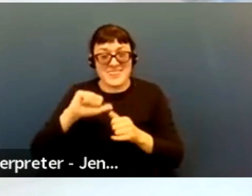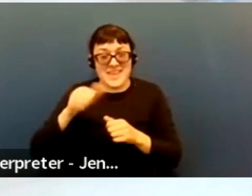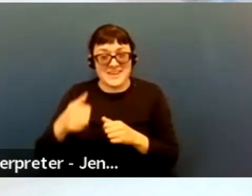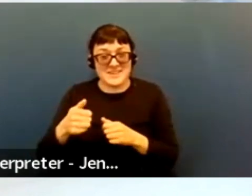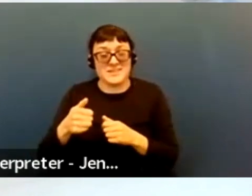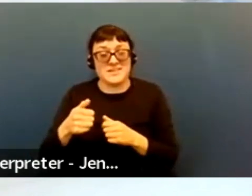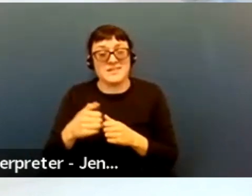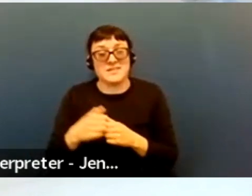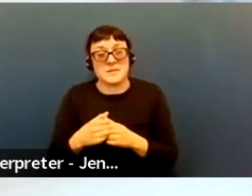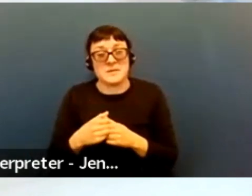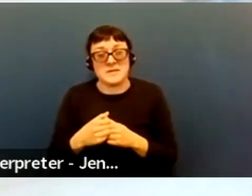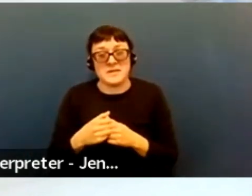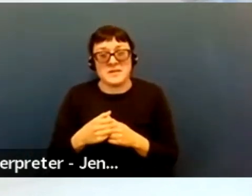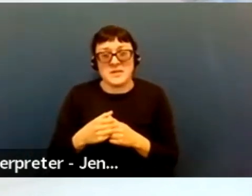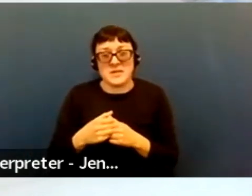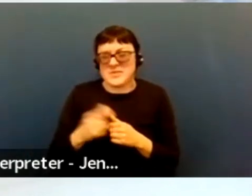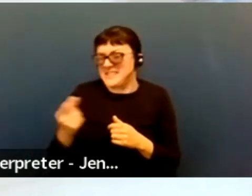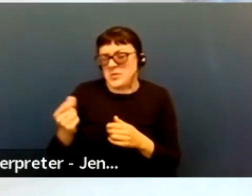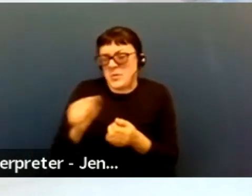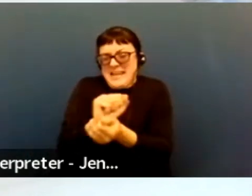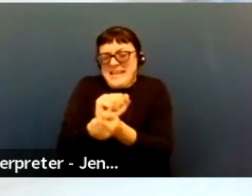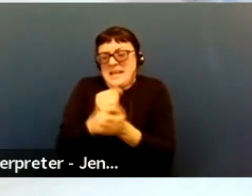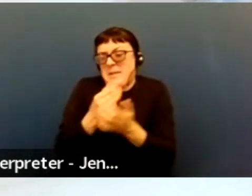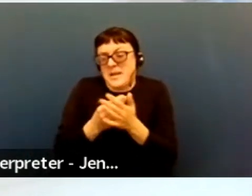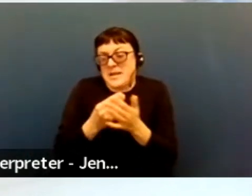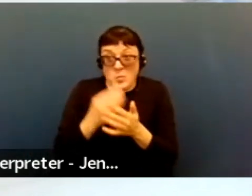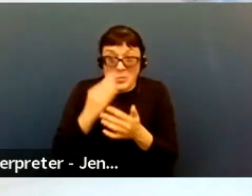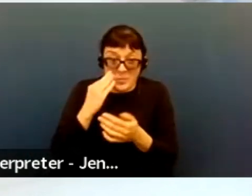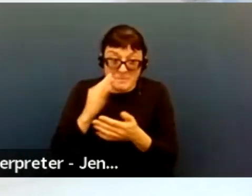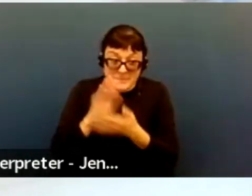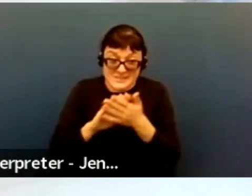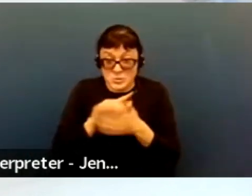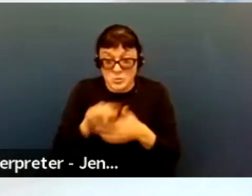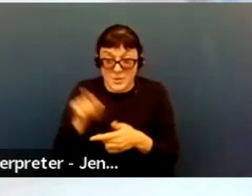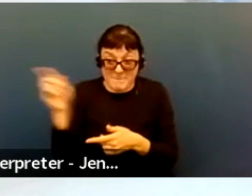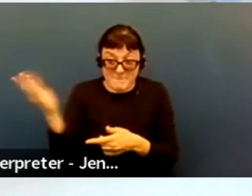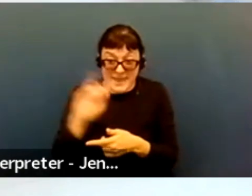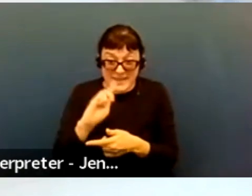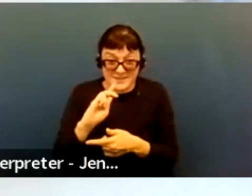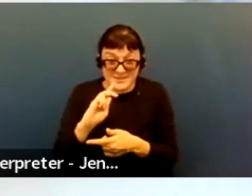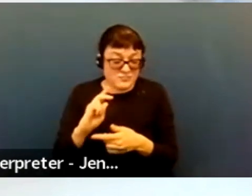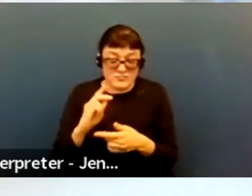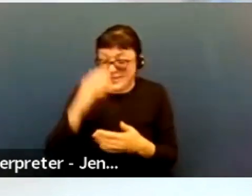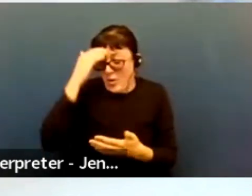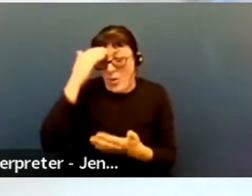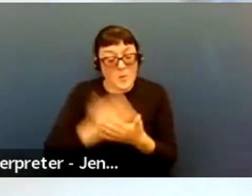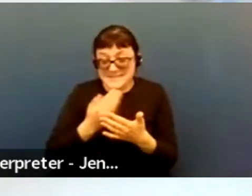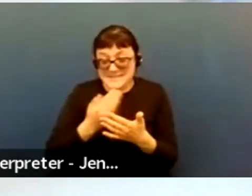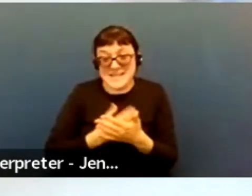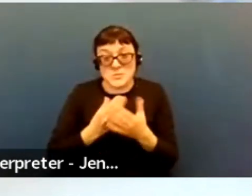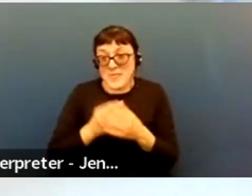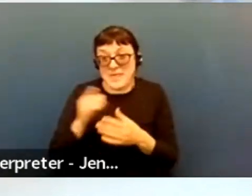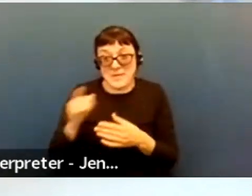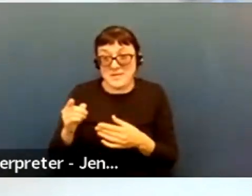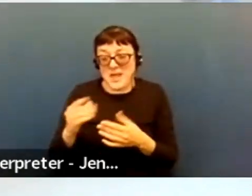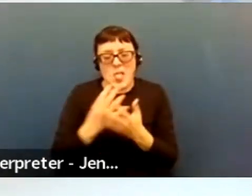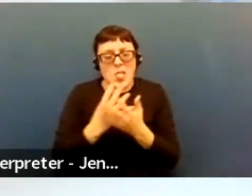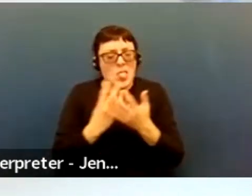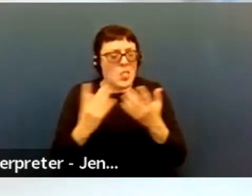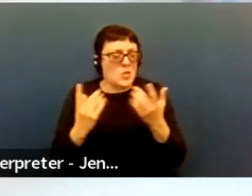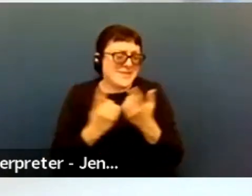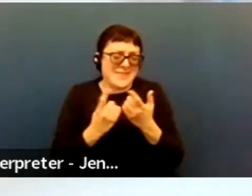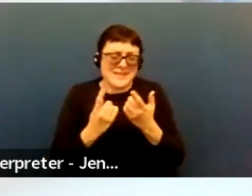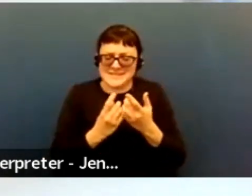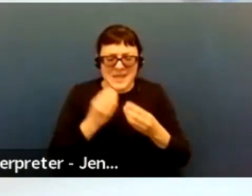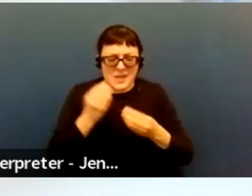there's a whole thing going on. And then he's like, well, basically goes, keep my money so that you'll come back. So he's